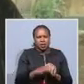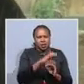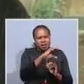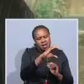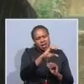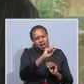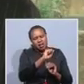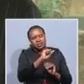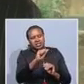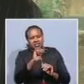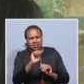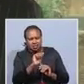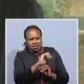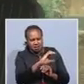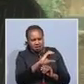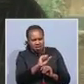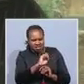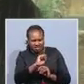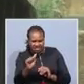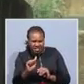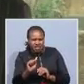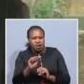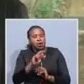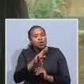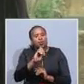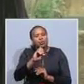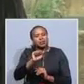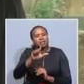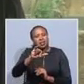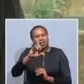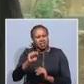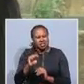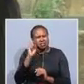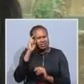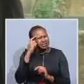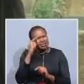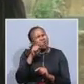Rosalia. She wondered, who is this Rosalia?